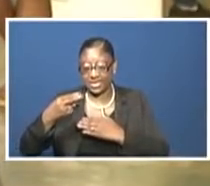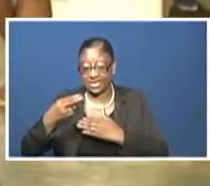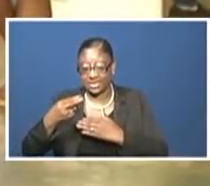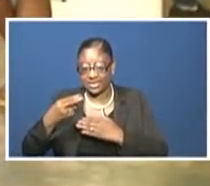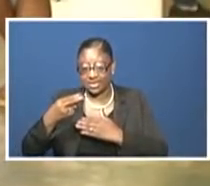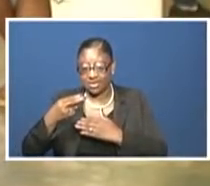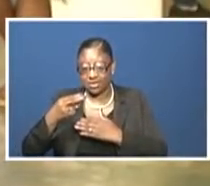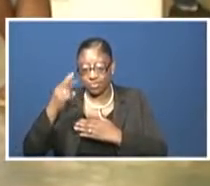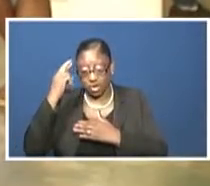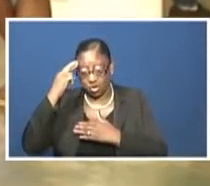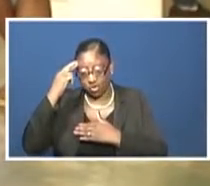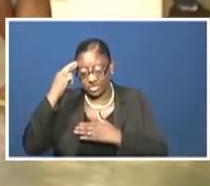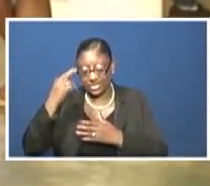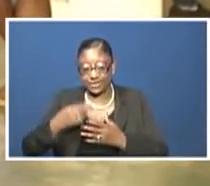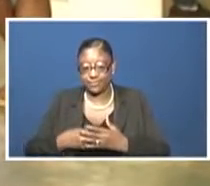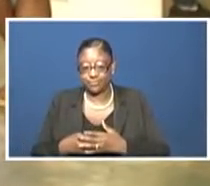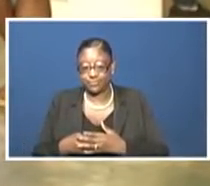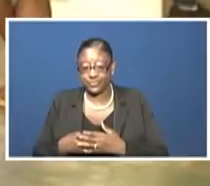we're also